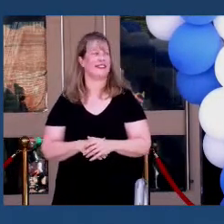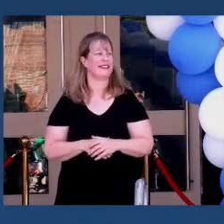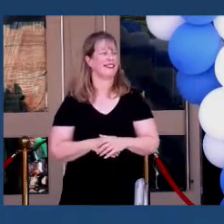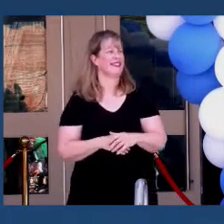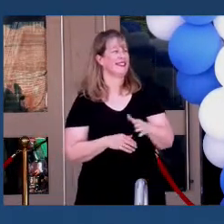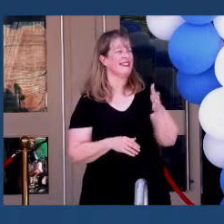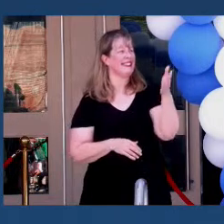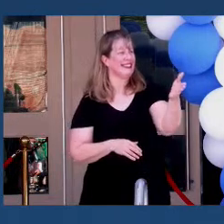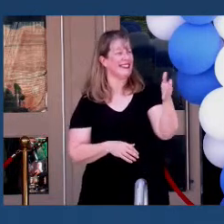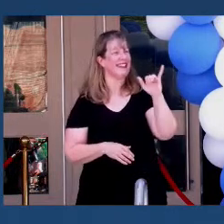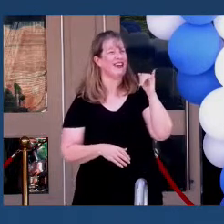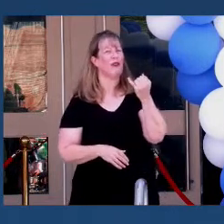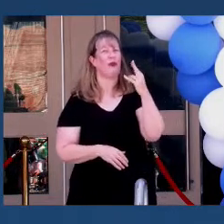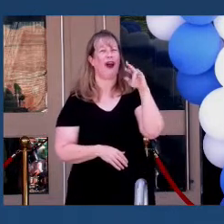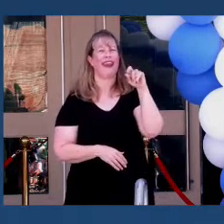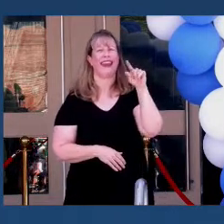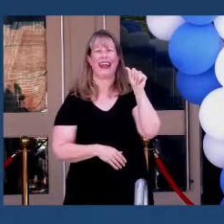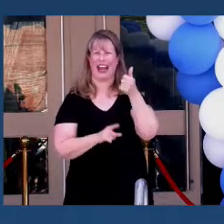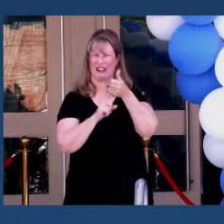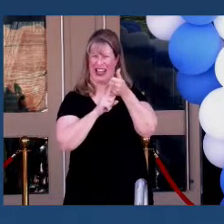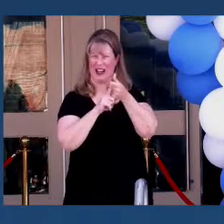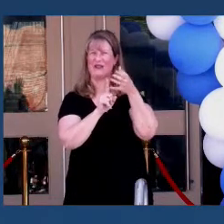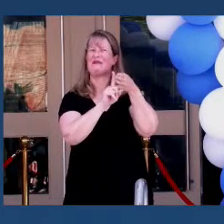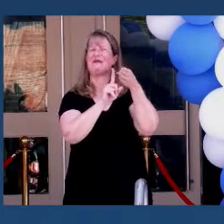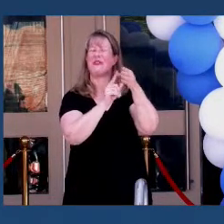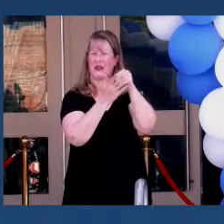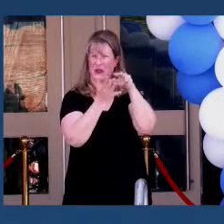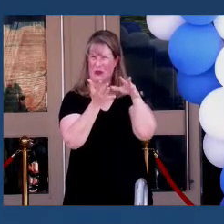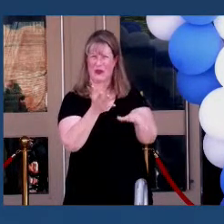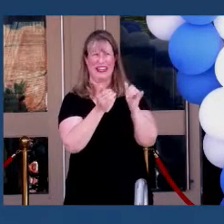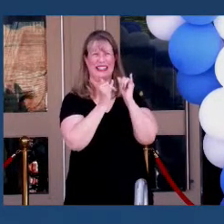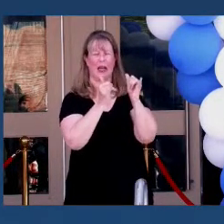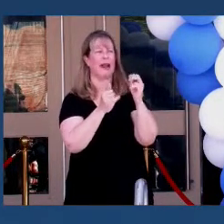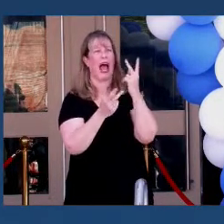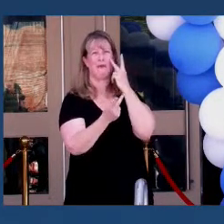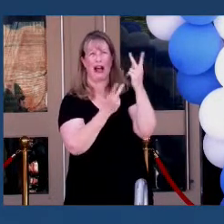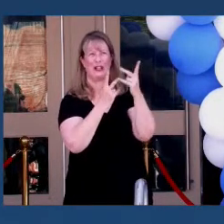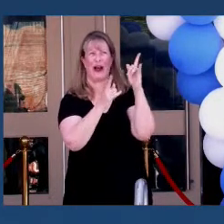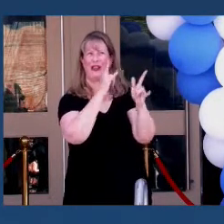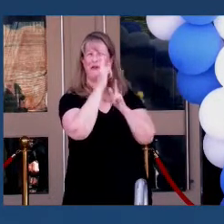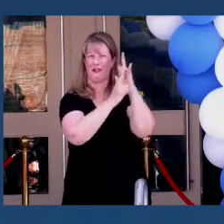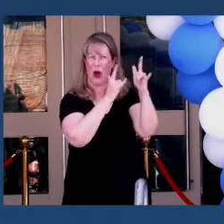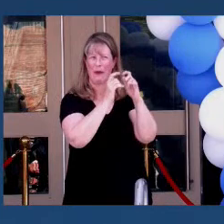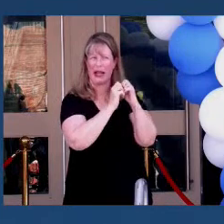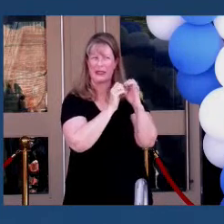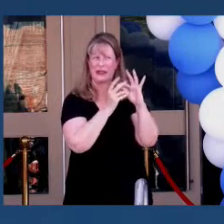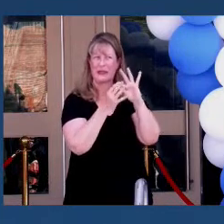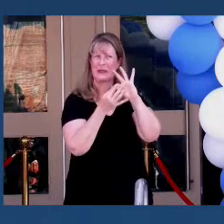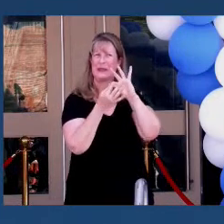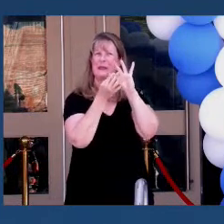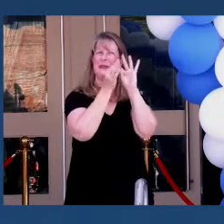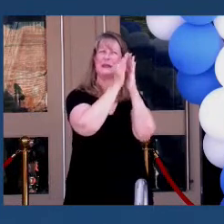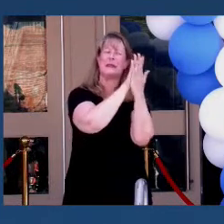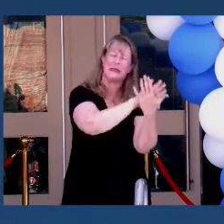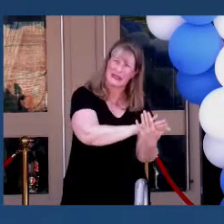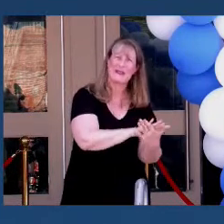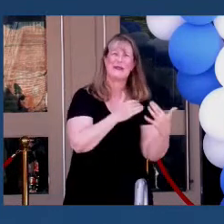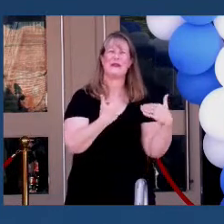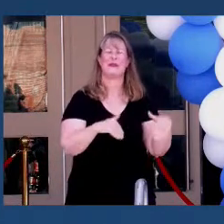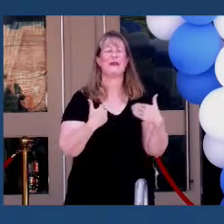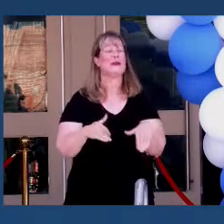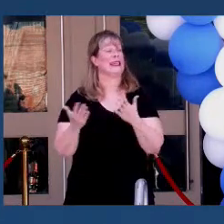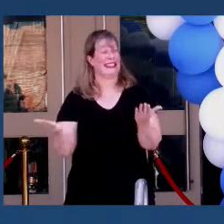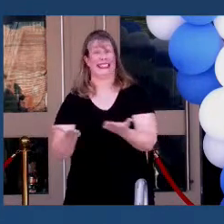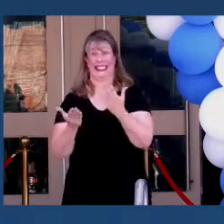was there when I was a student there. And I saw the romance, how it festered and the whole thing. And not only did he teach here